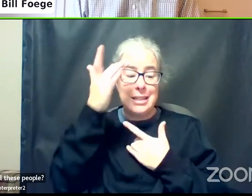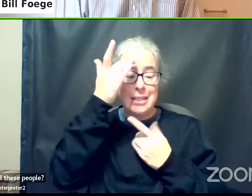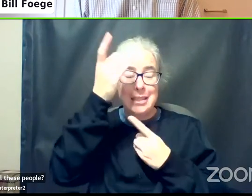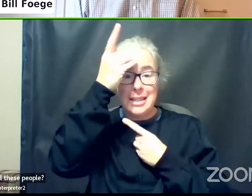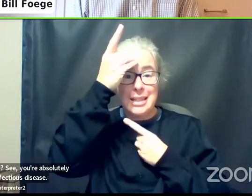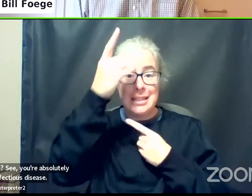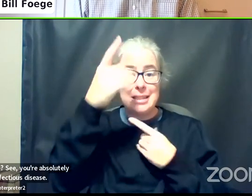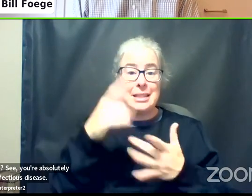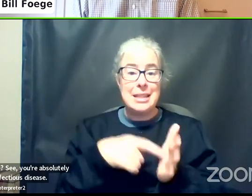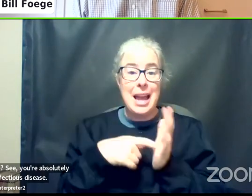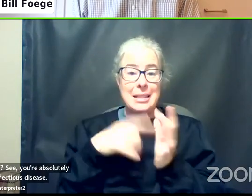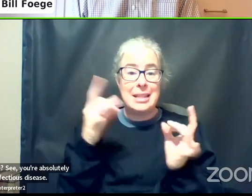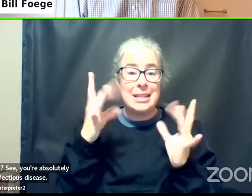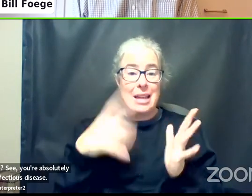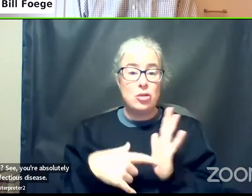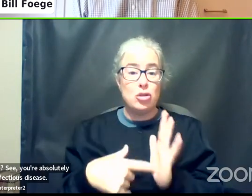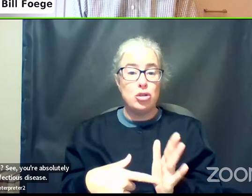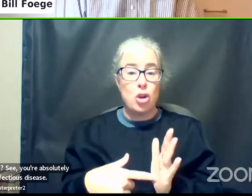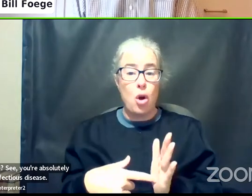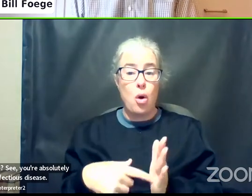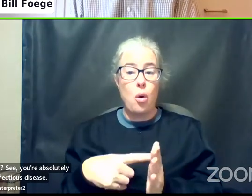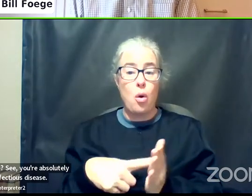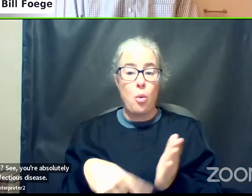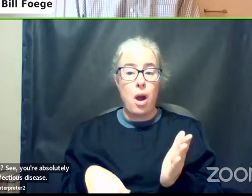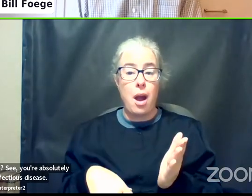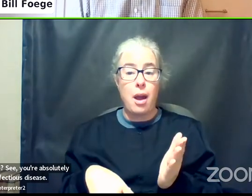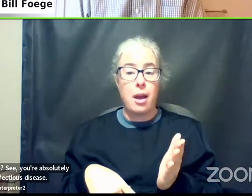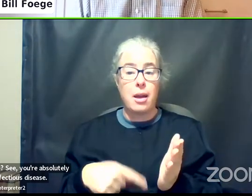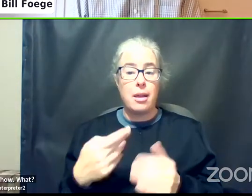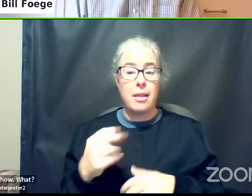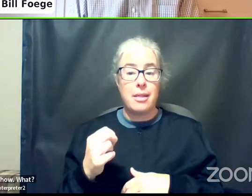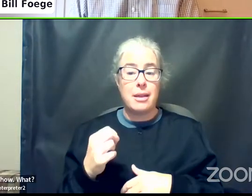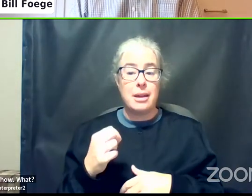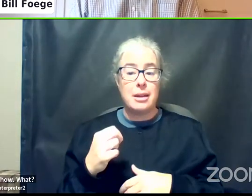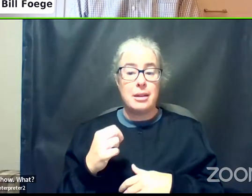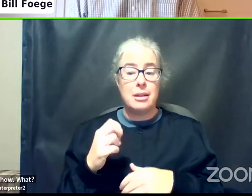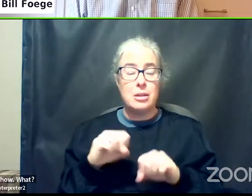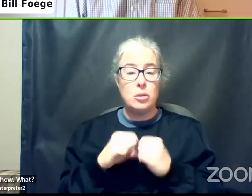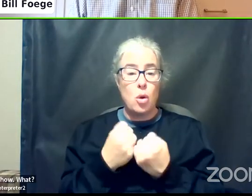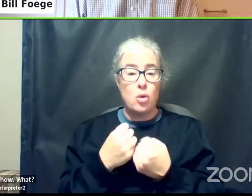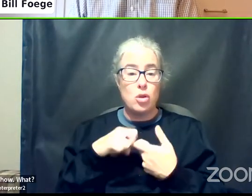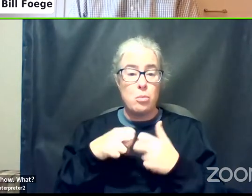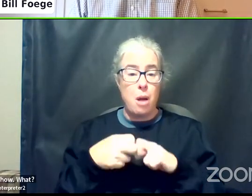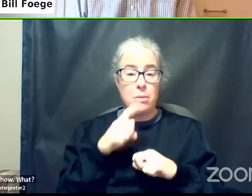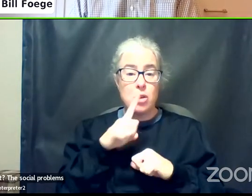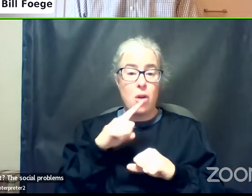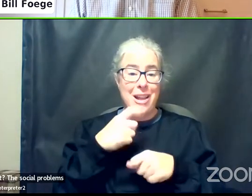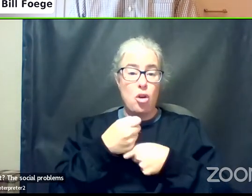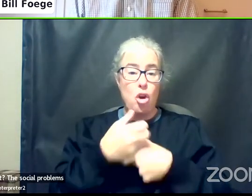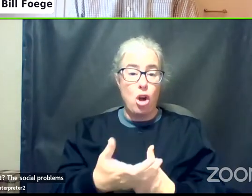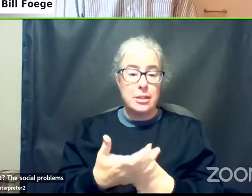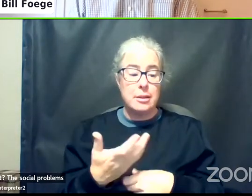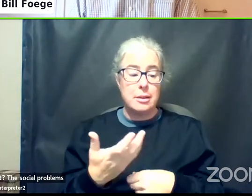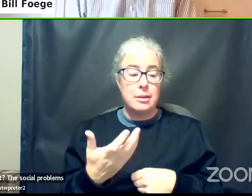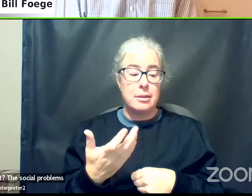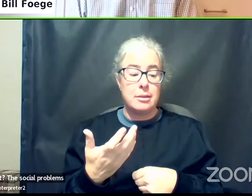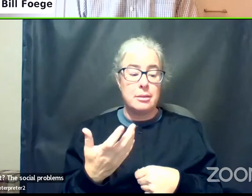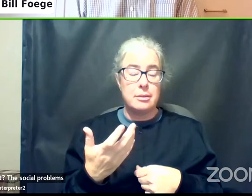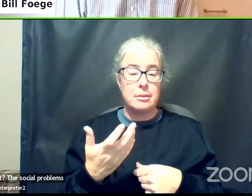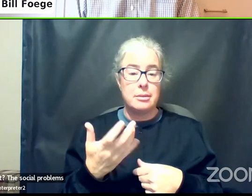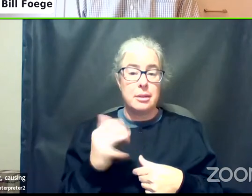a disaster to show what the social problems are that are causing uh